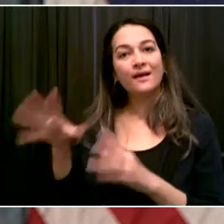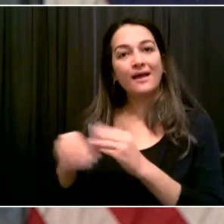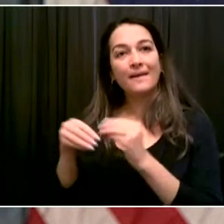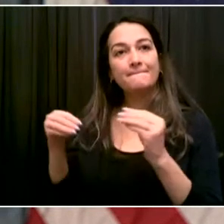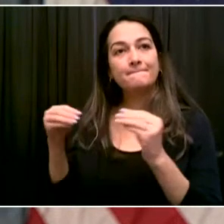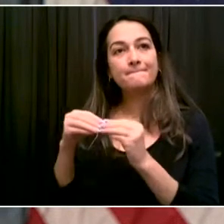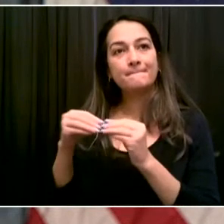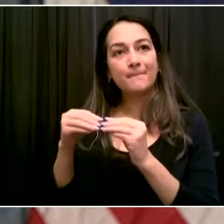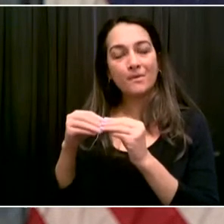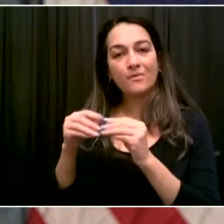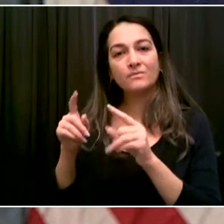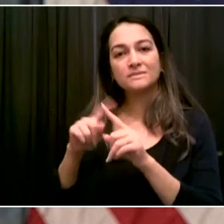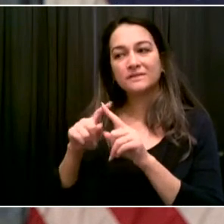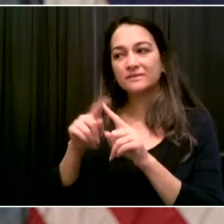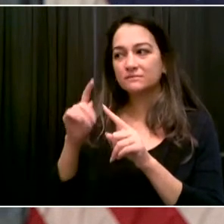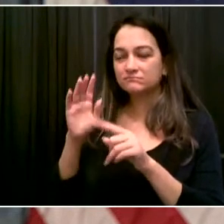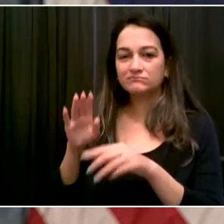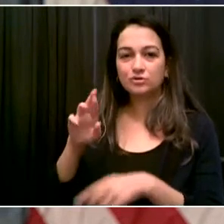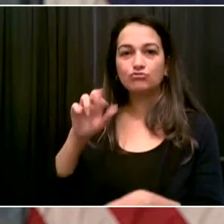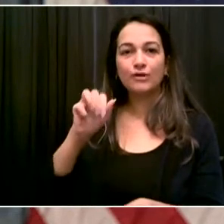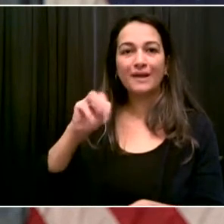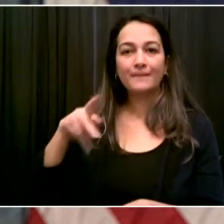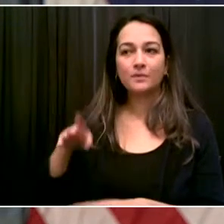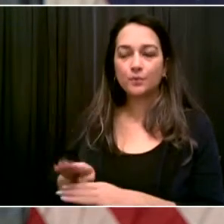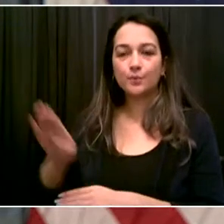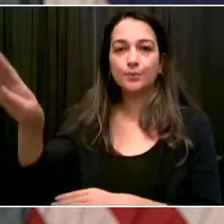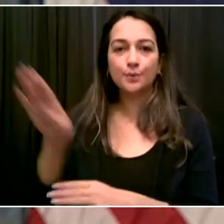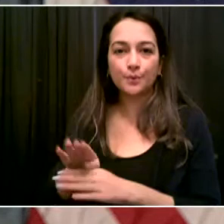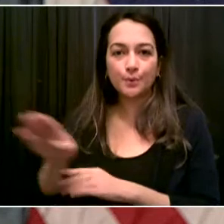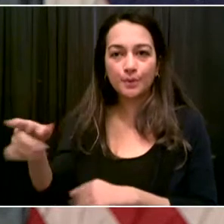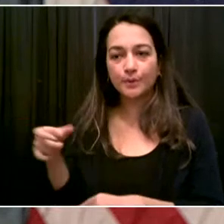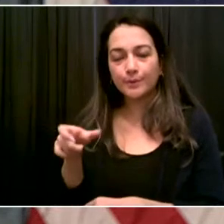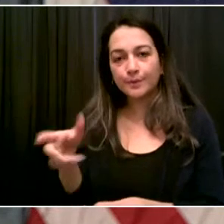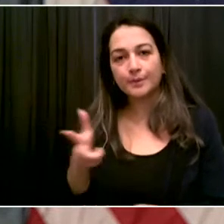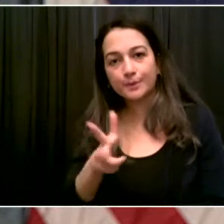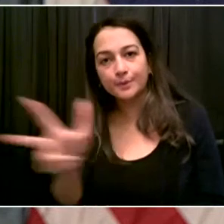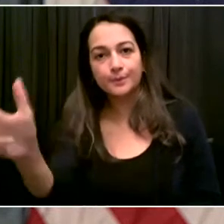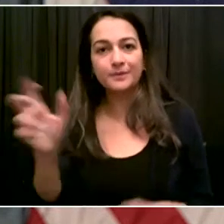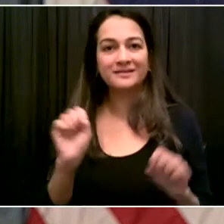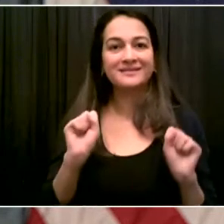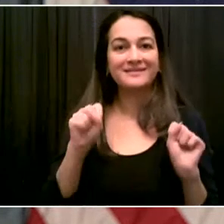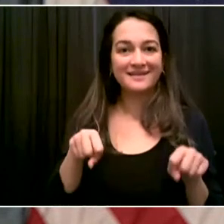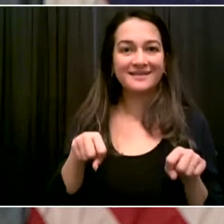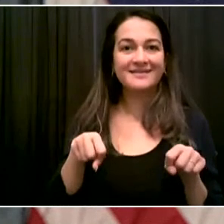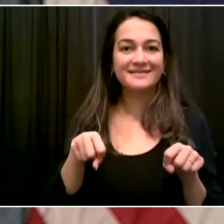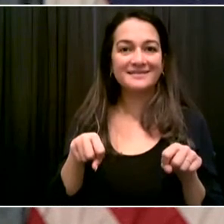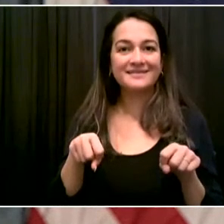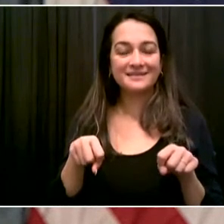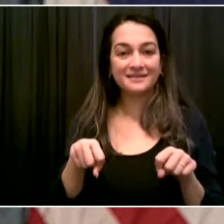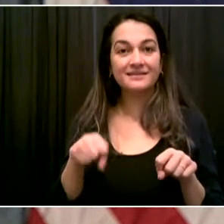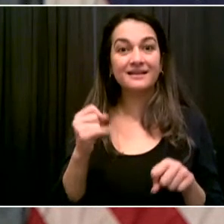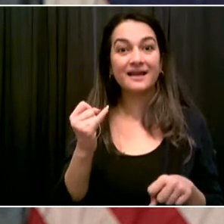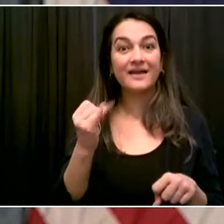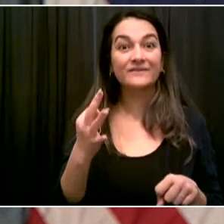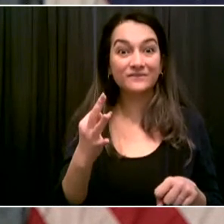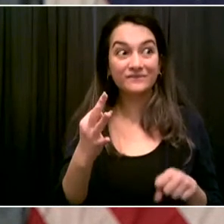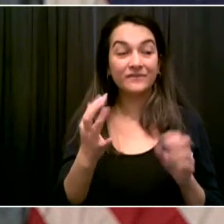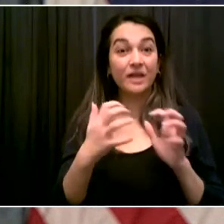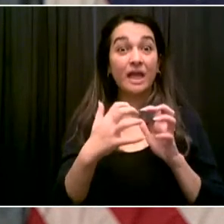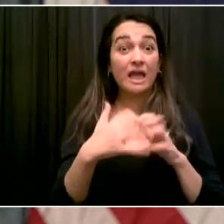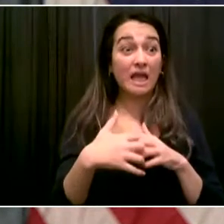shoulder gives you some place to move the car so that it doesn't block traffic. So we're quite comfortable with that change. As to